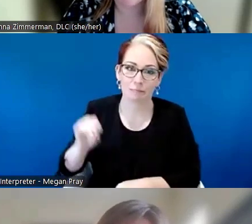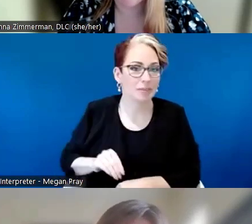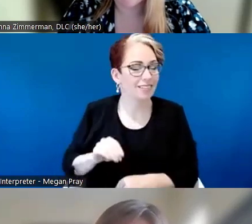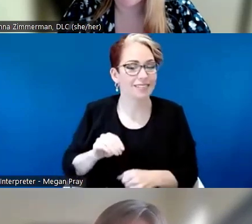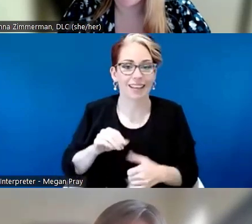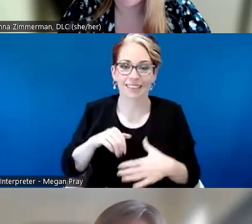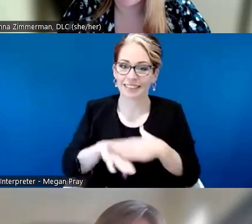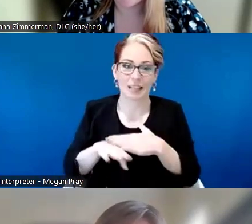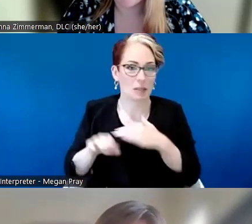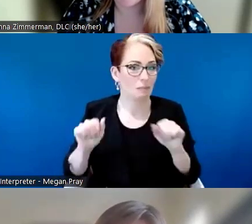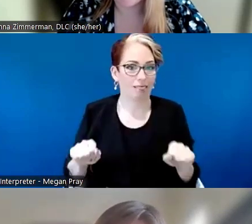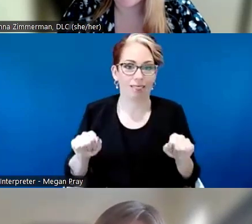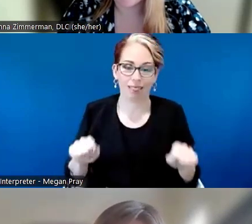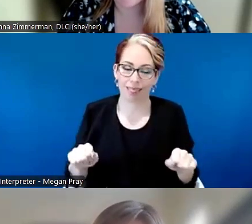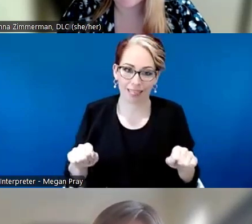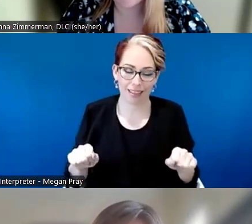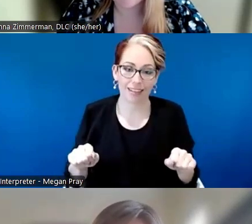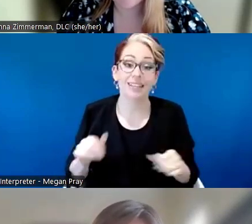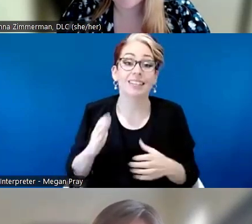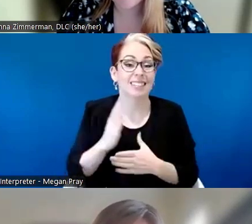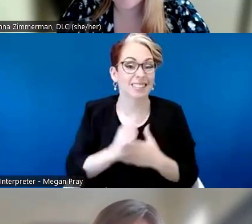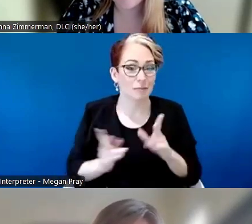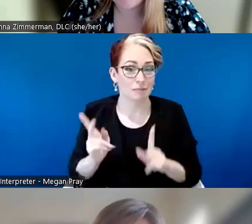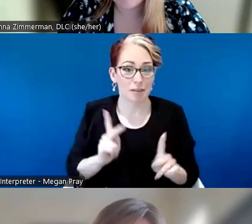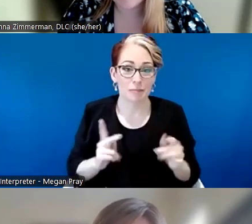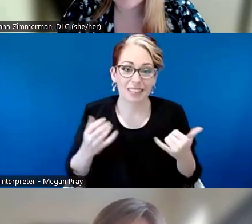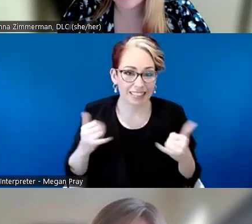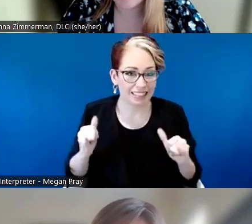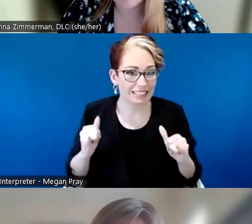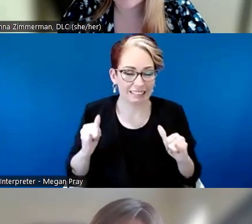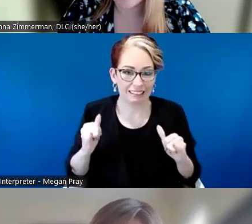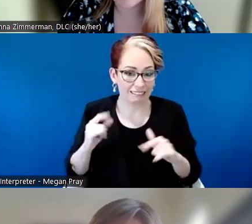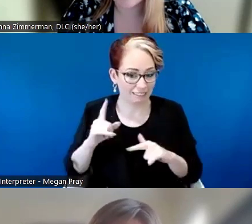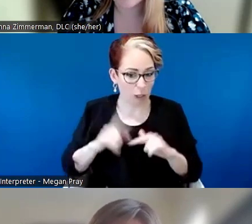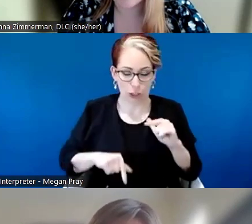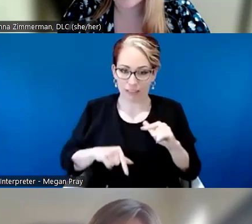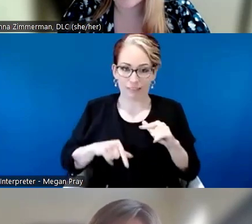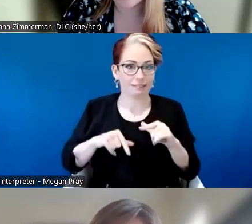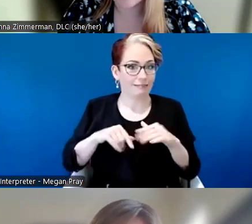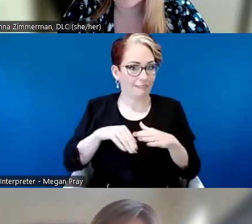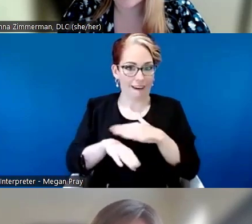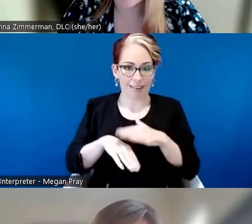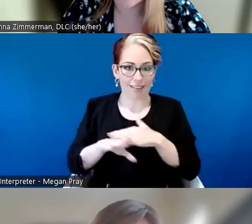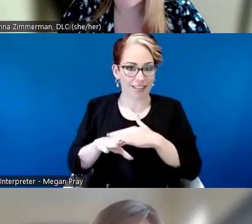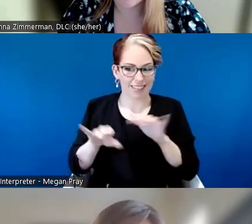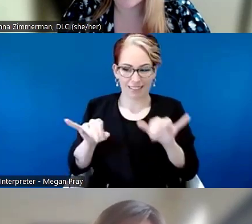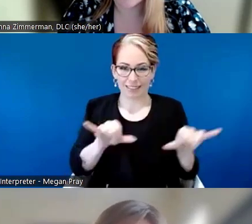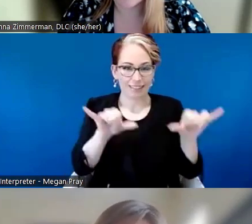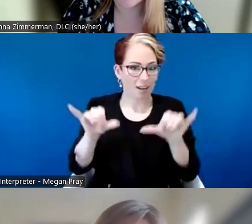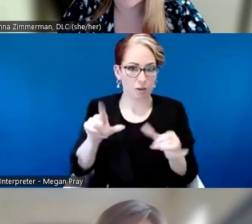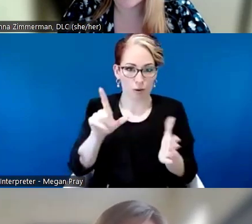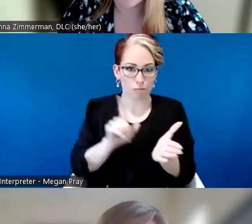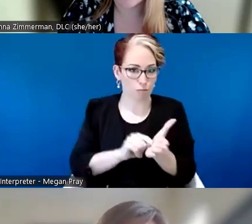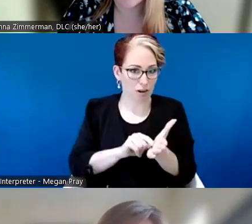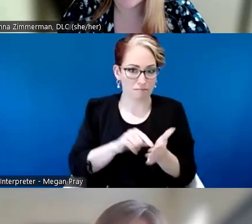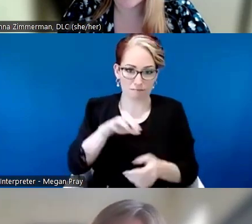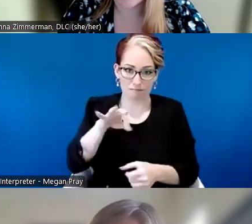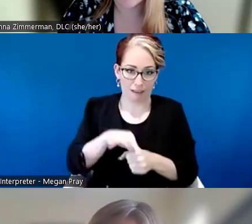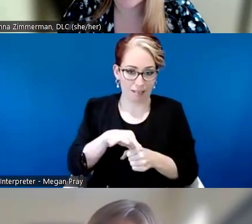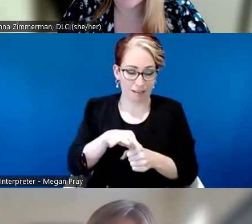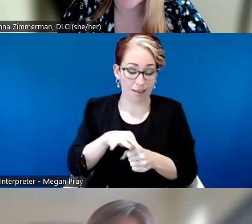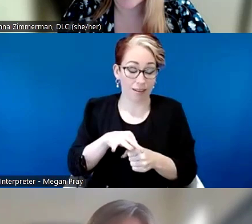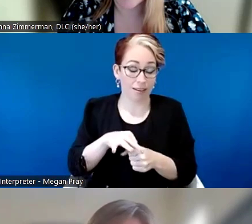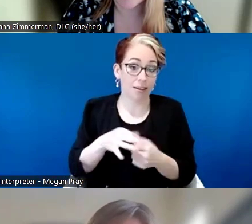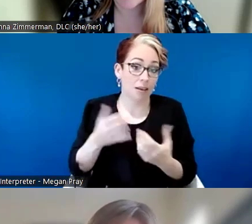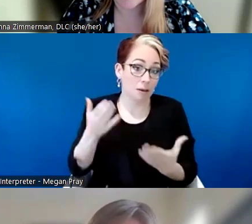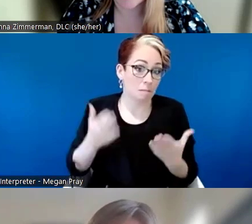people who could not access a standard print ballot due to their disability, whether that be because they are blind,